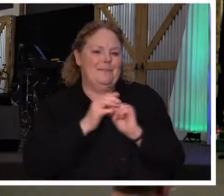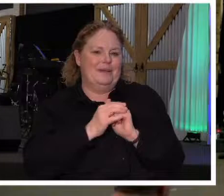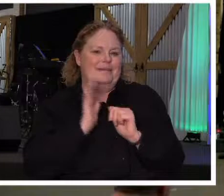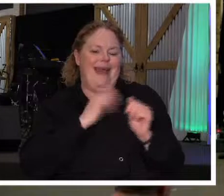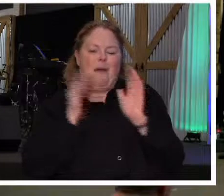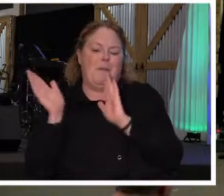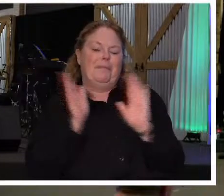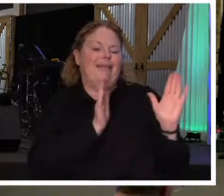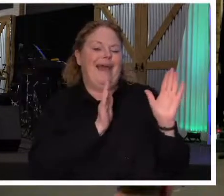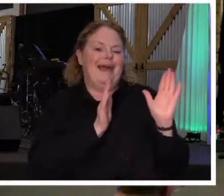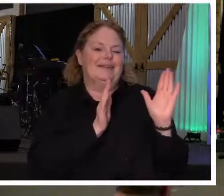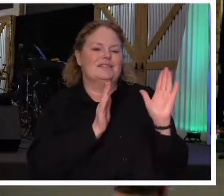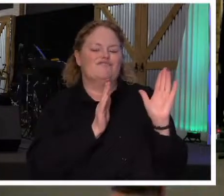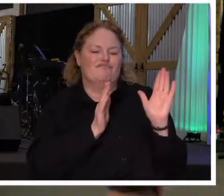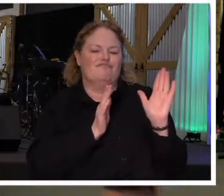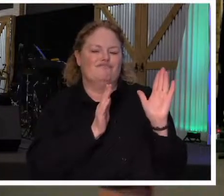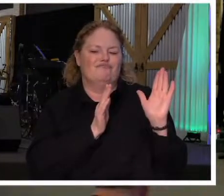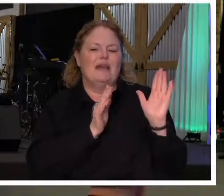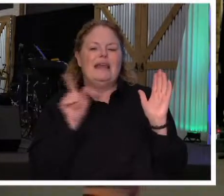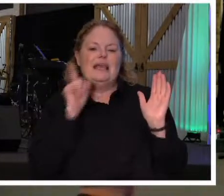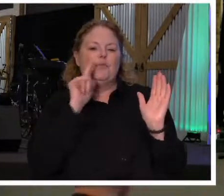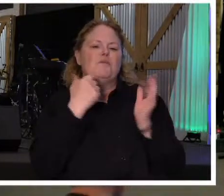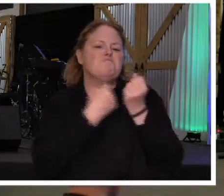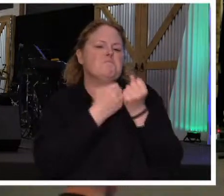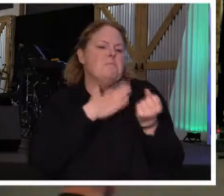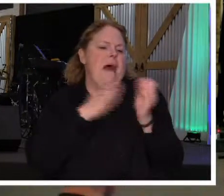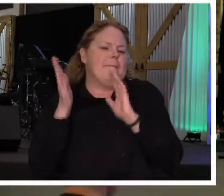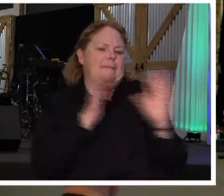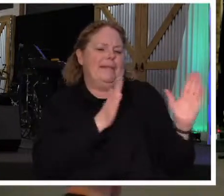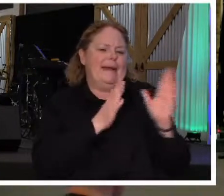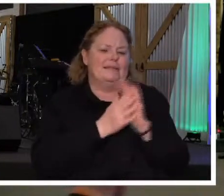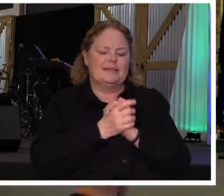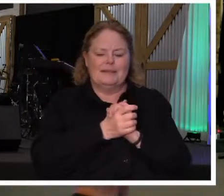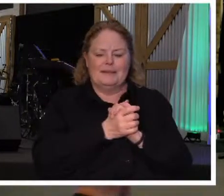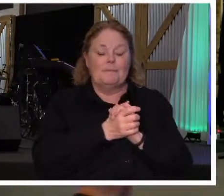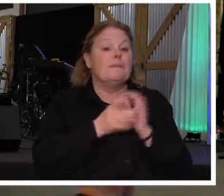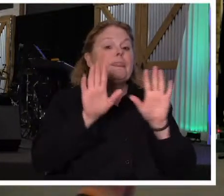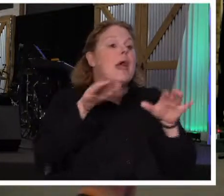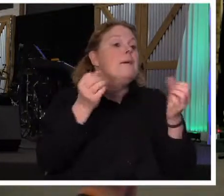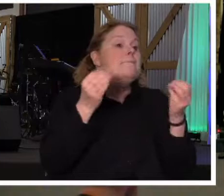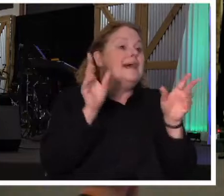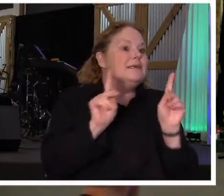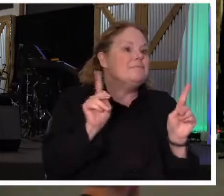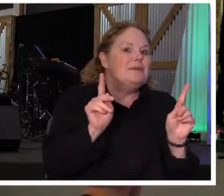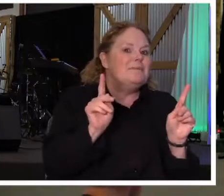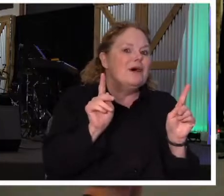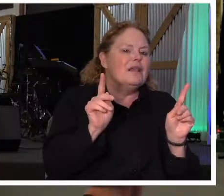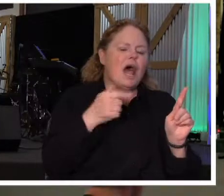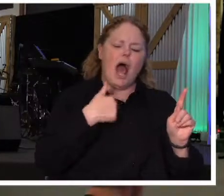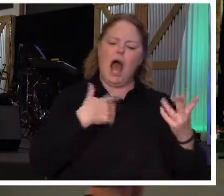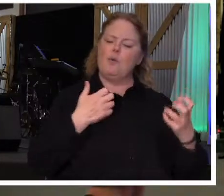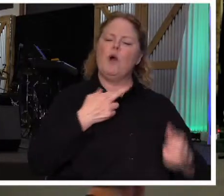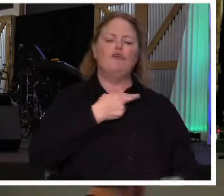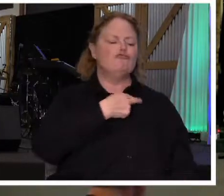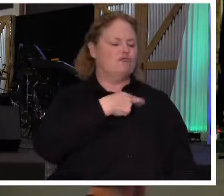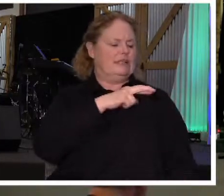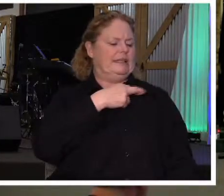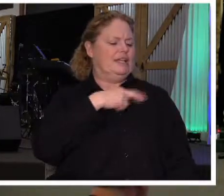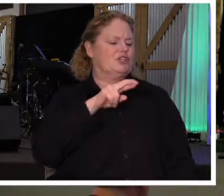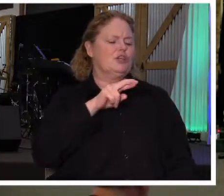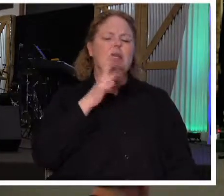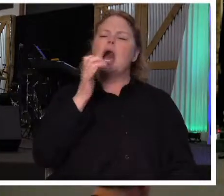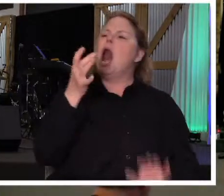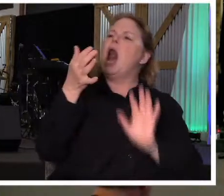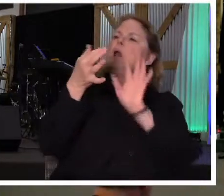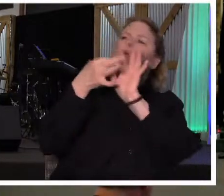plans. He then fits into our goals. Listen, there are plenty of people that want to be religious and they want to have a relationship with